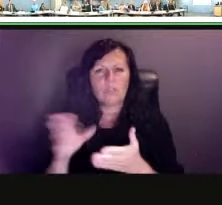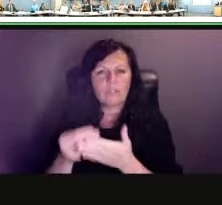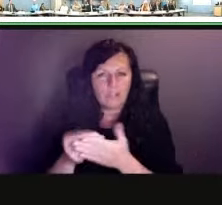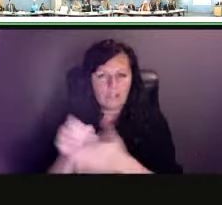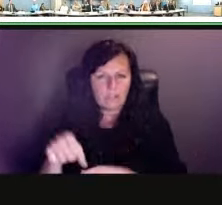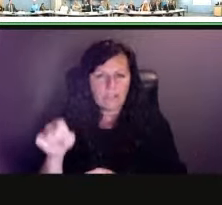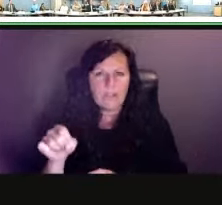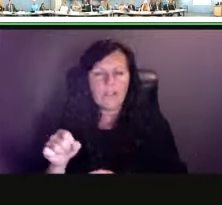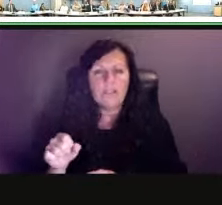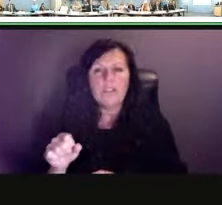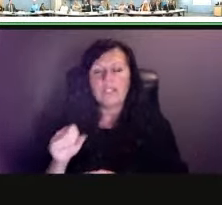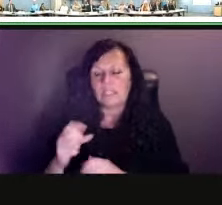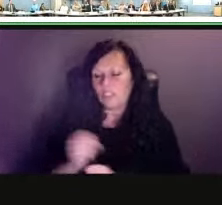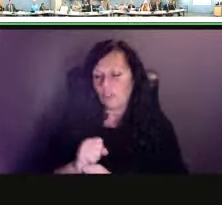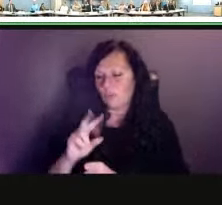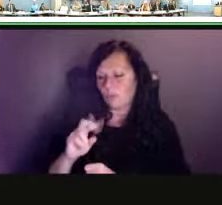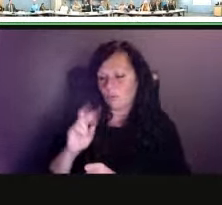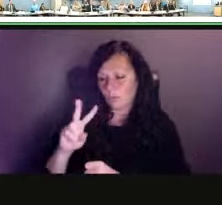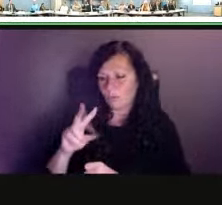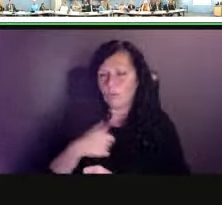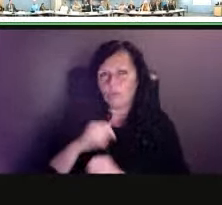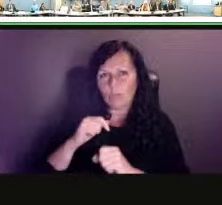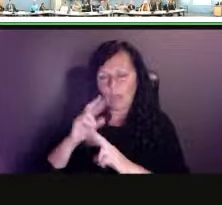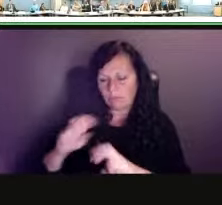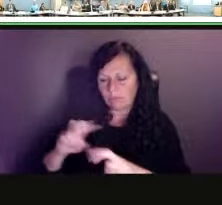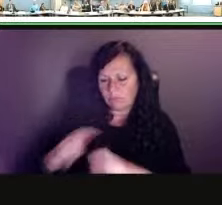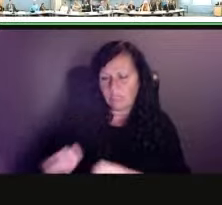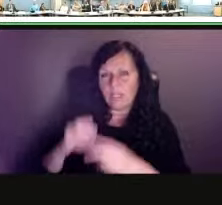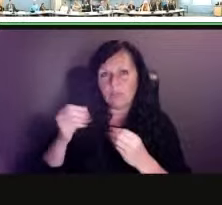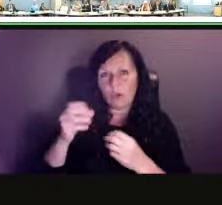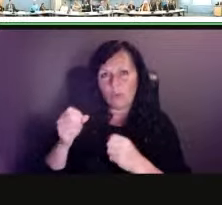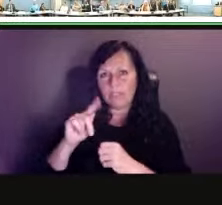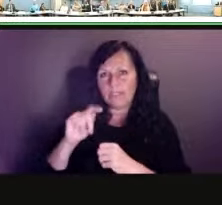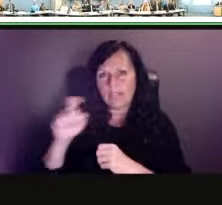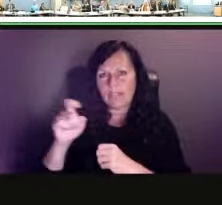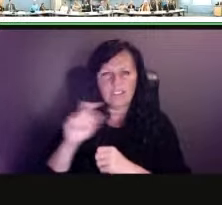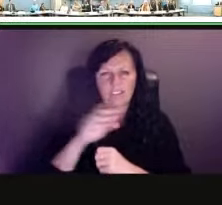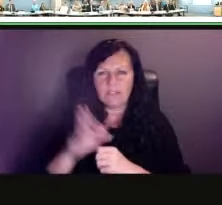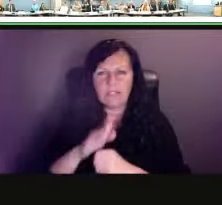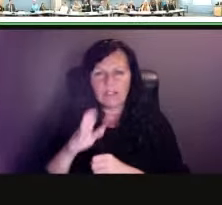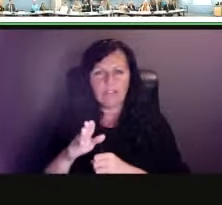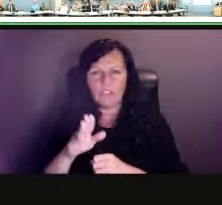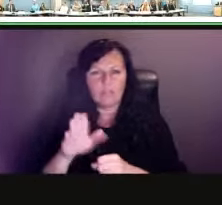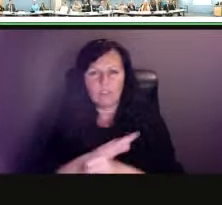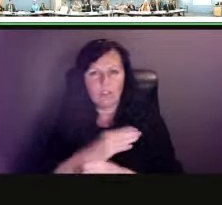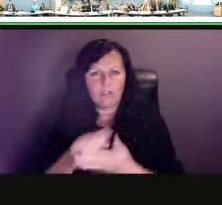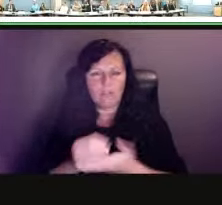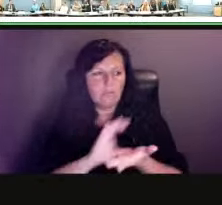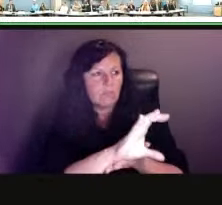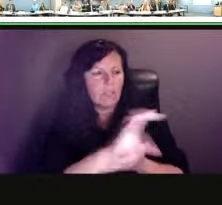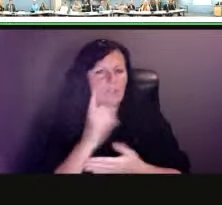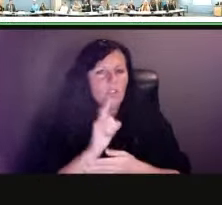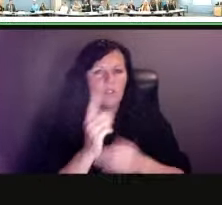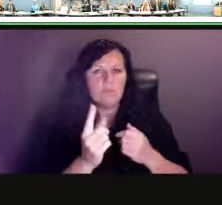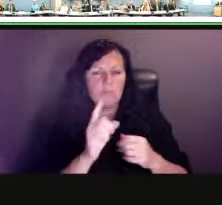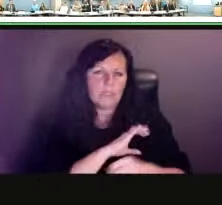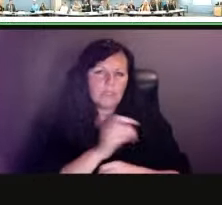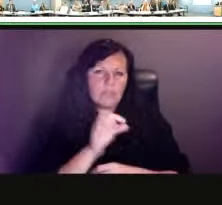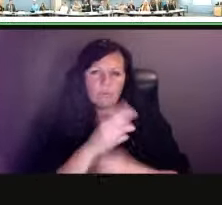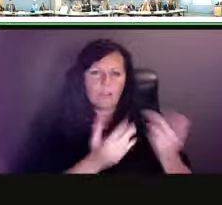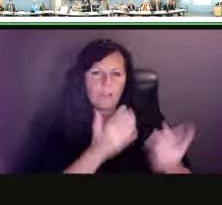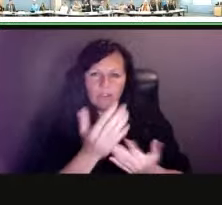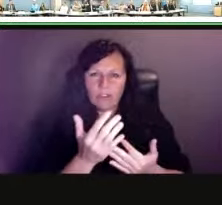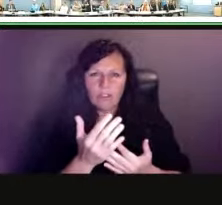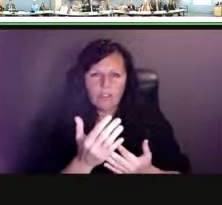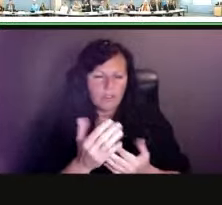decades, 2002, property taxes have never fully funded police and fire, you know, as far back as I could look.